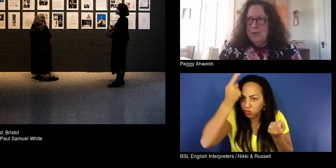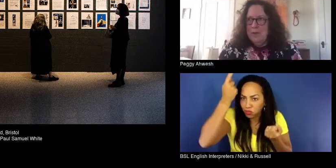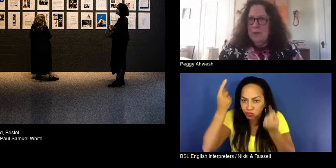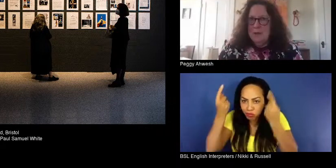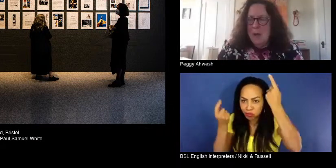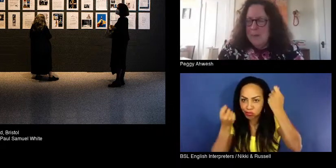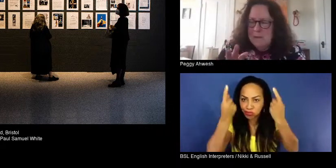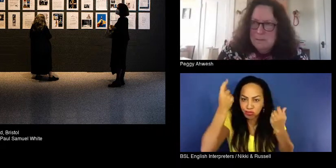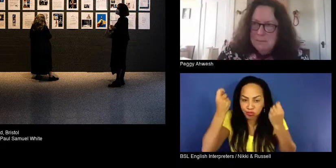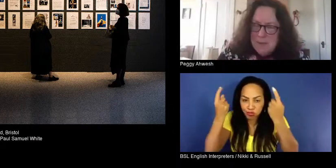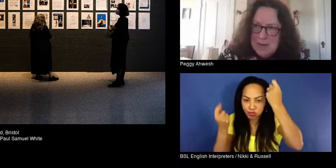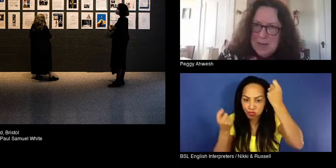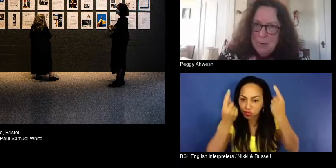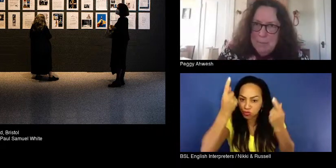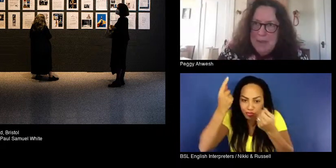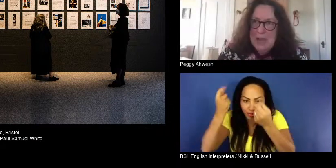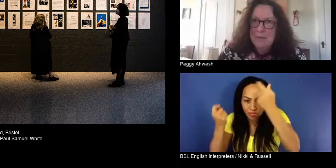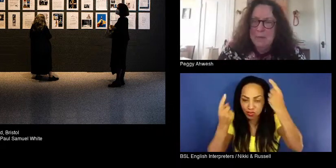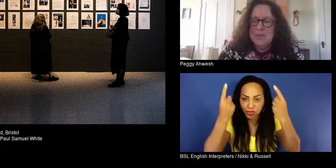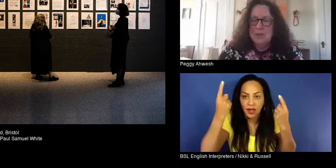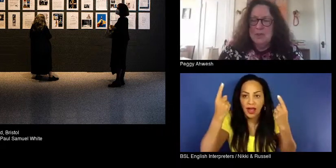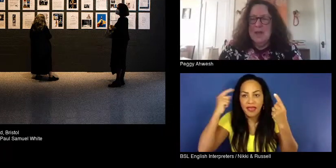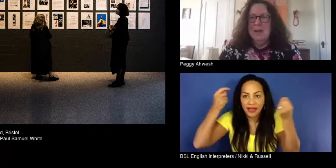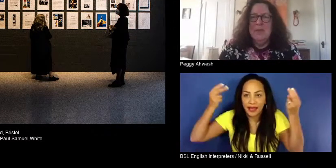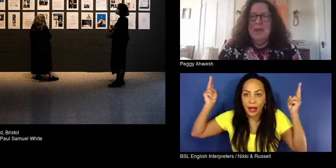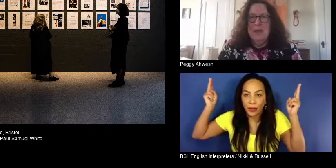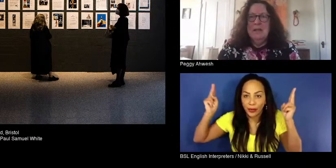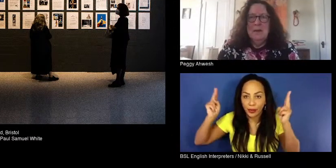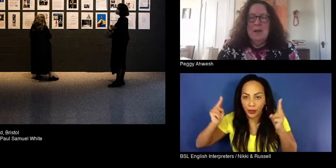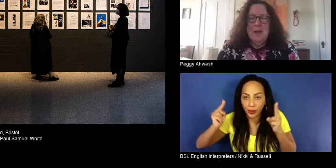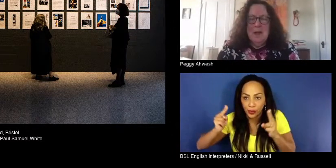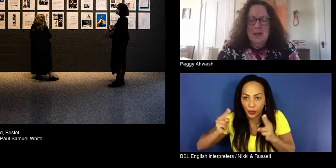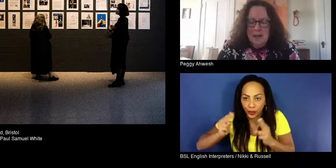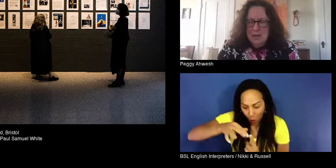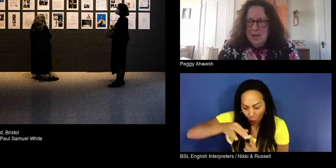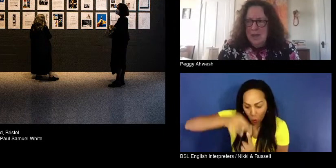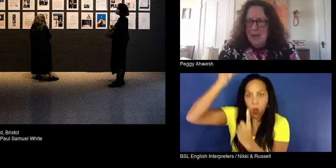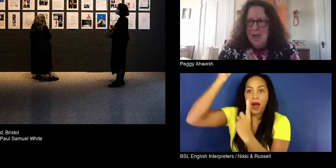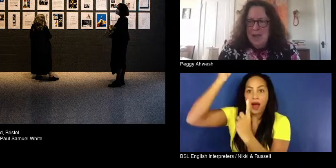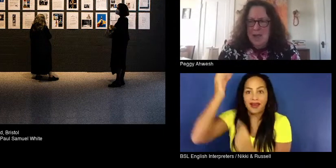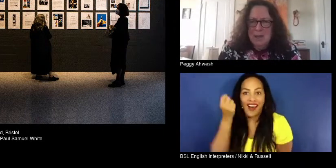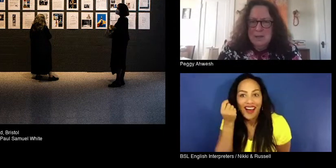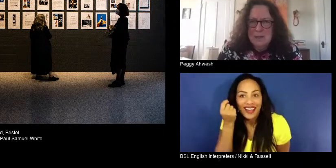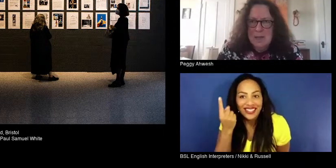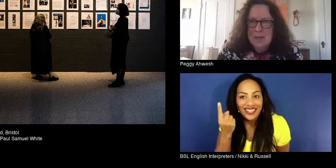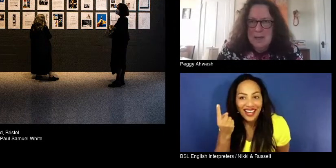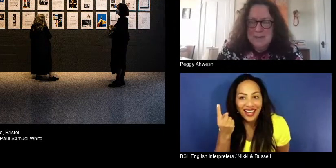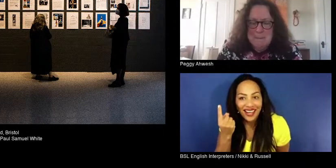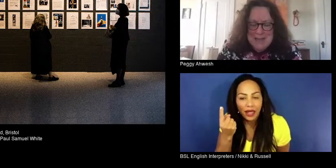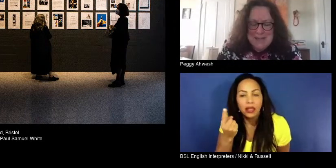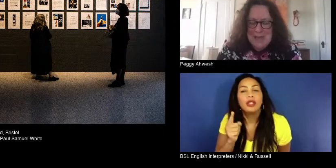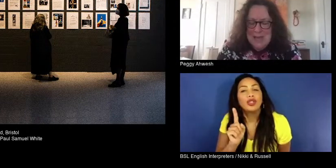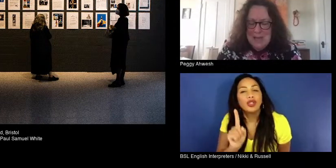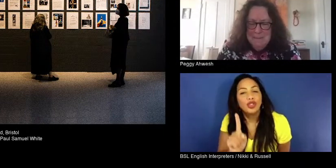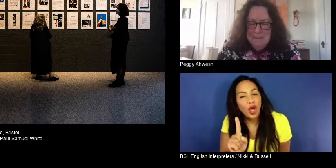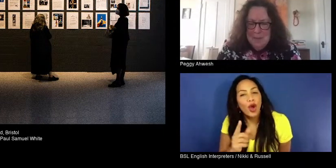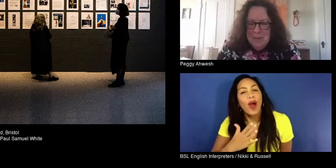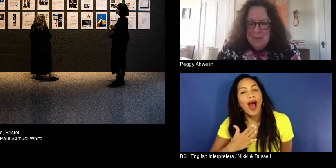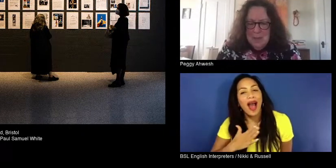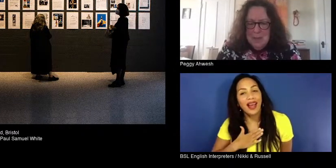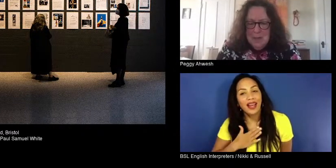know, what the dominant idea would be from a certain time. So I like hanging on to that as a messy